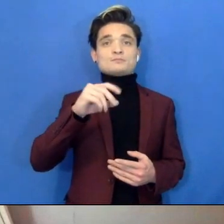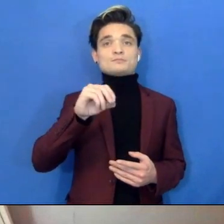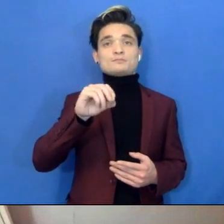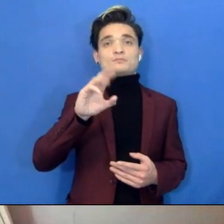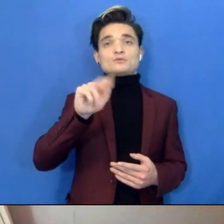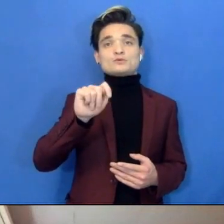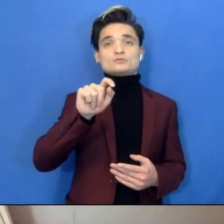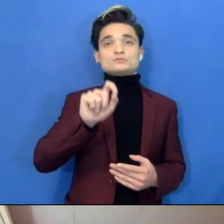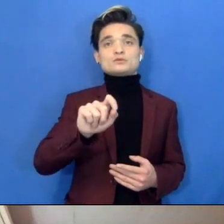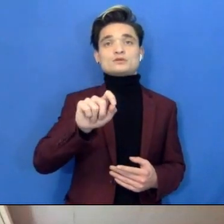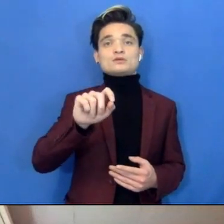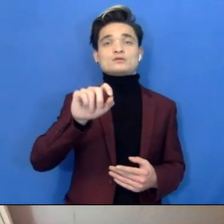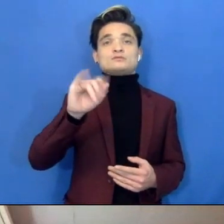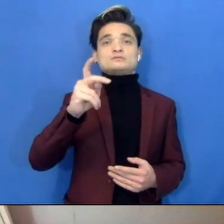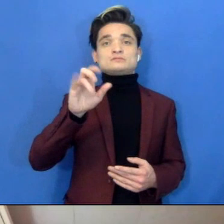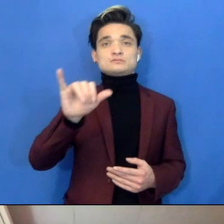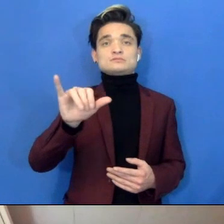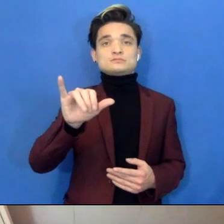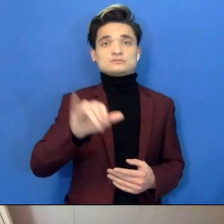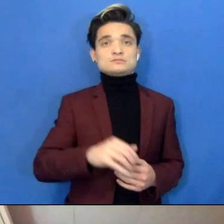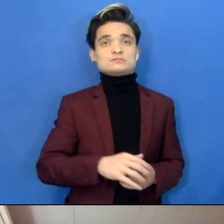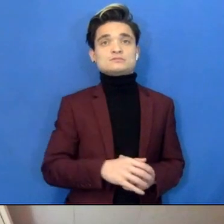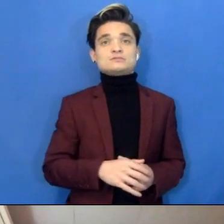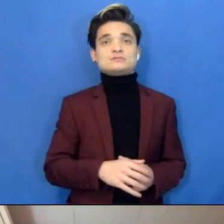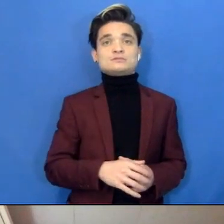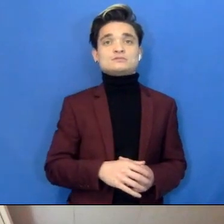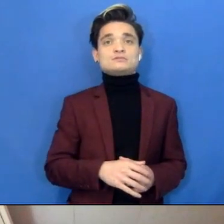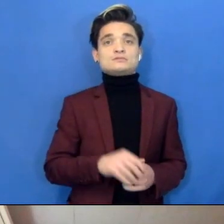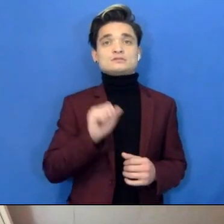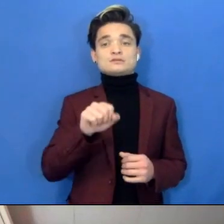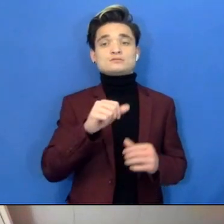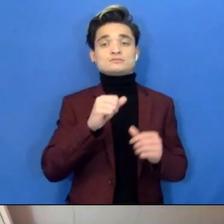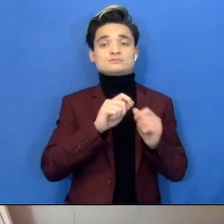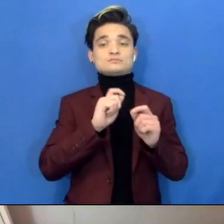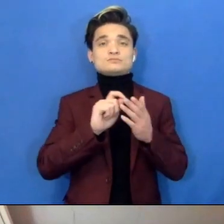me know. I'm happy to hear from you. Thank you. Joe?